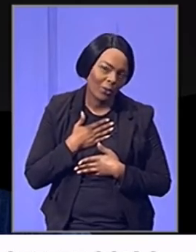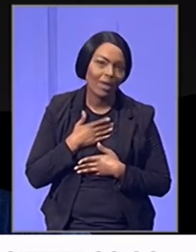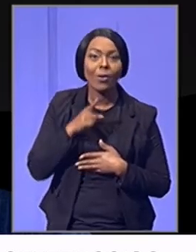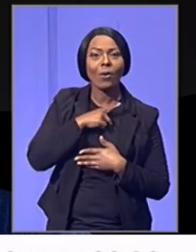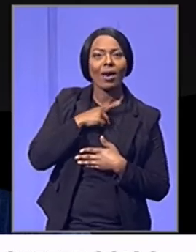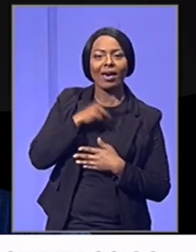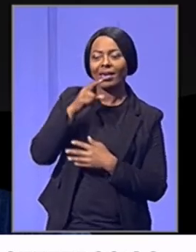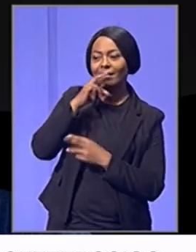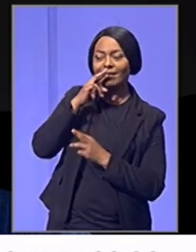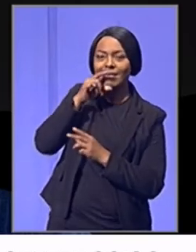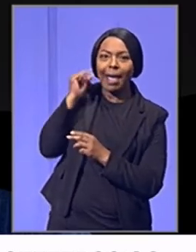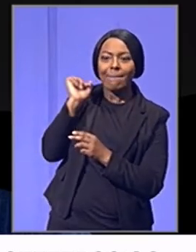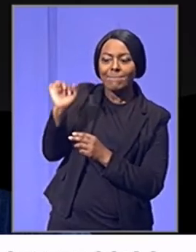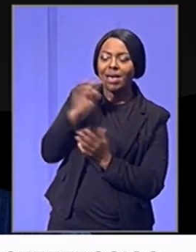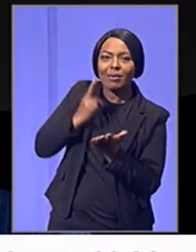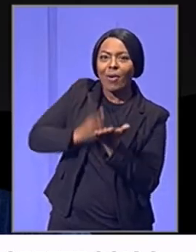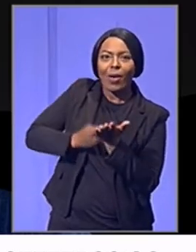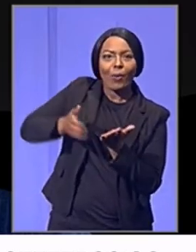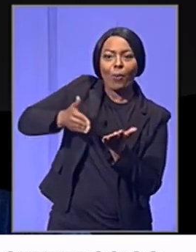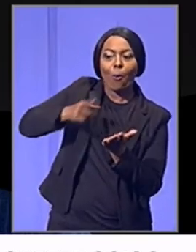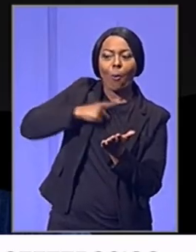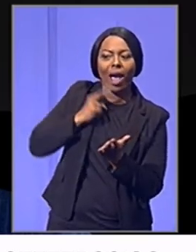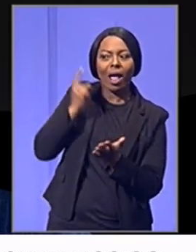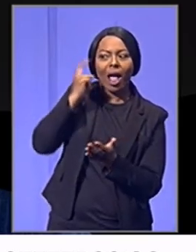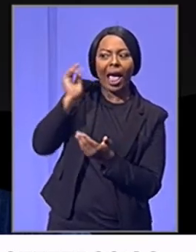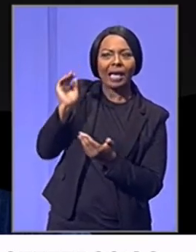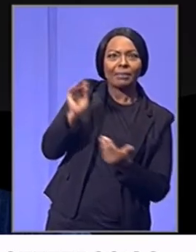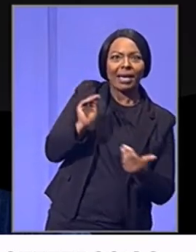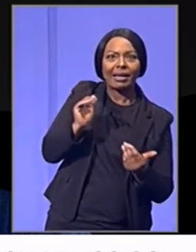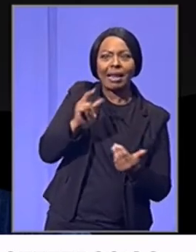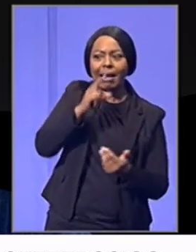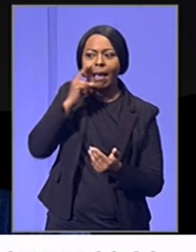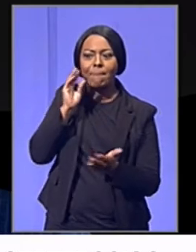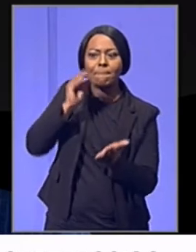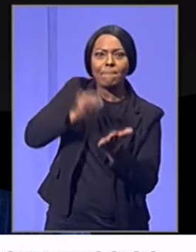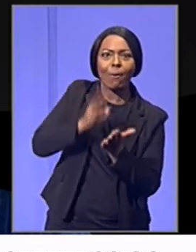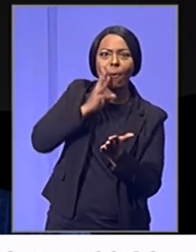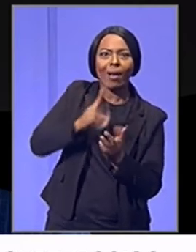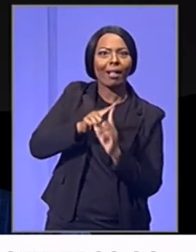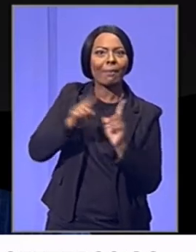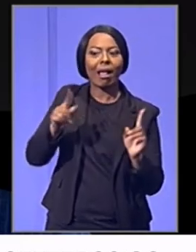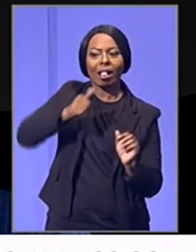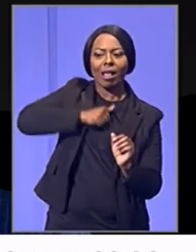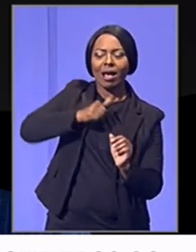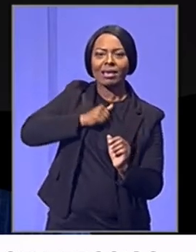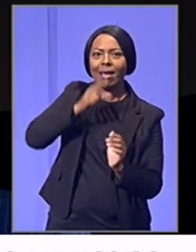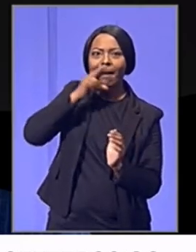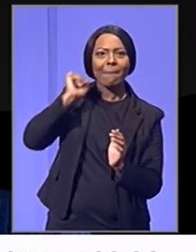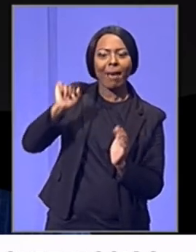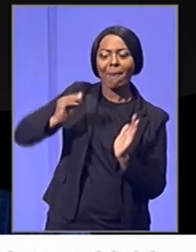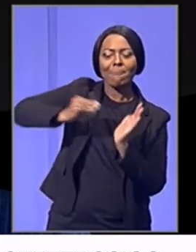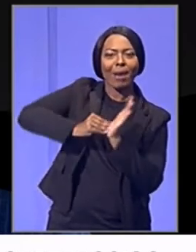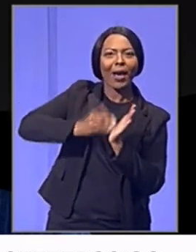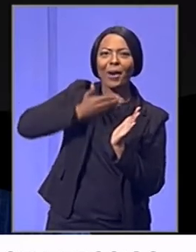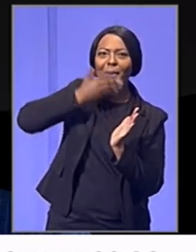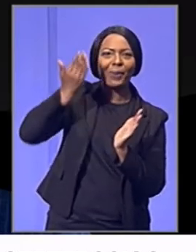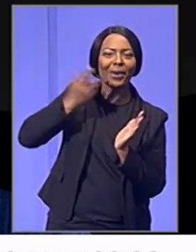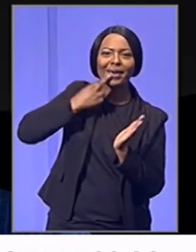there are those who expected him to be mentioned, he is not mentioned, and the only challenge in front of him